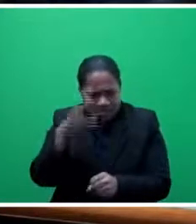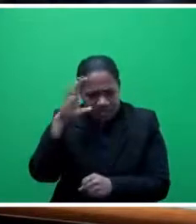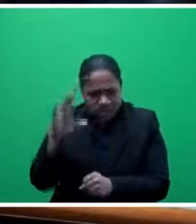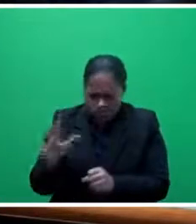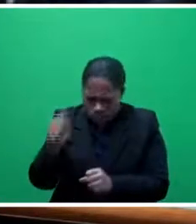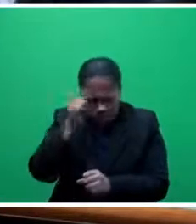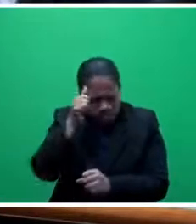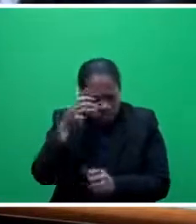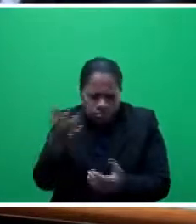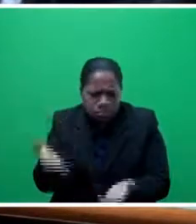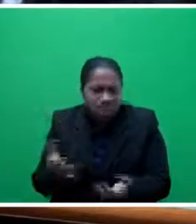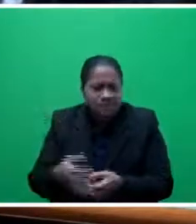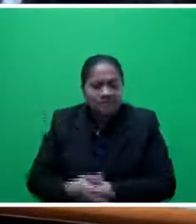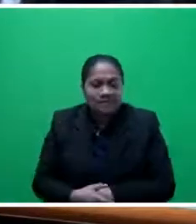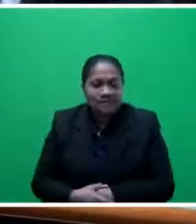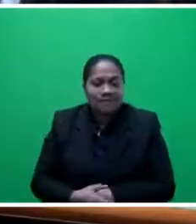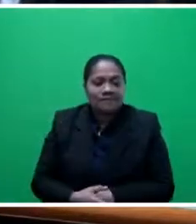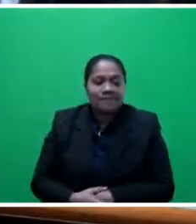it. Yeah.